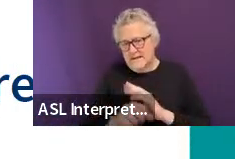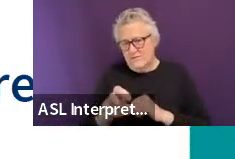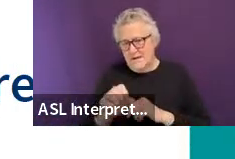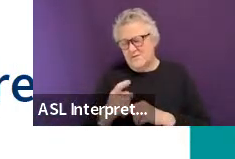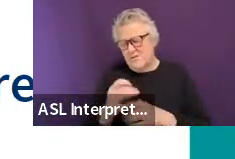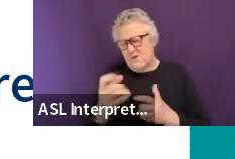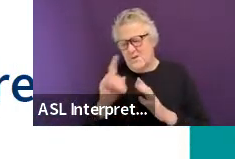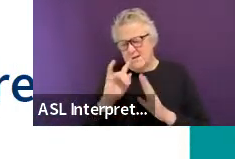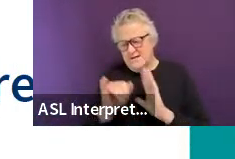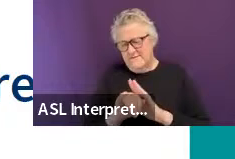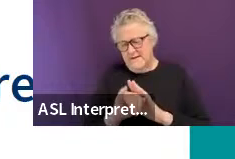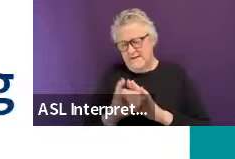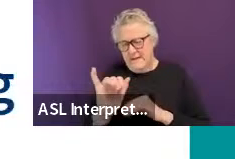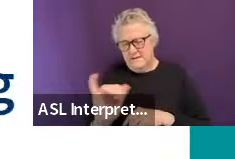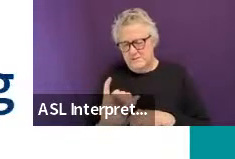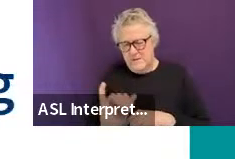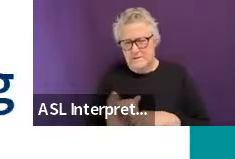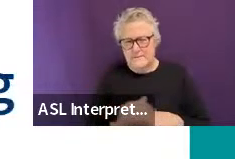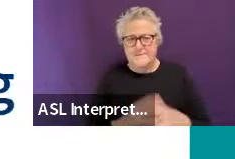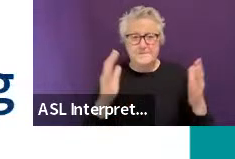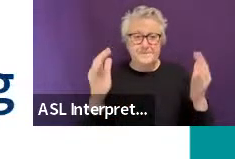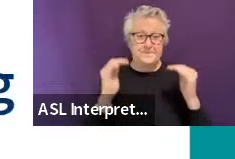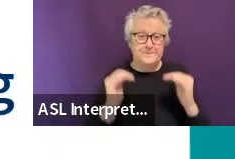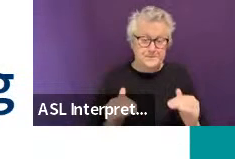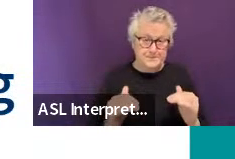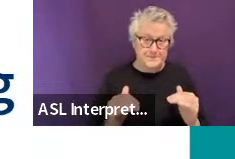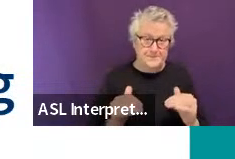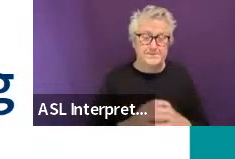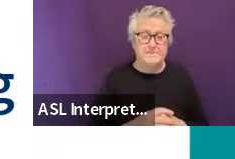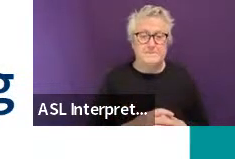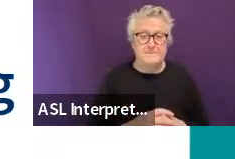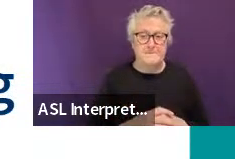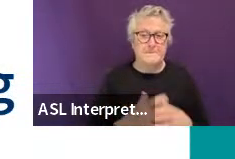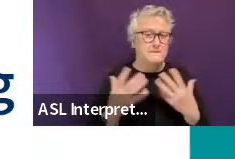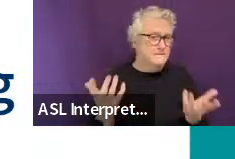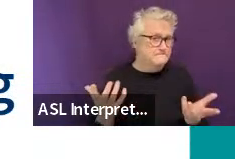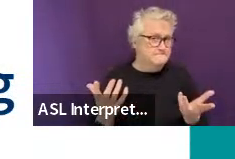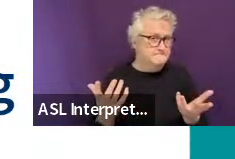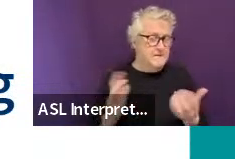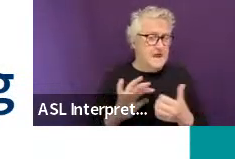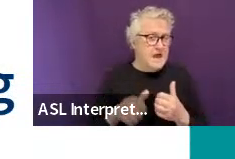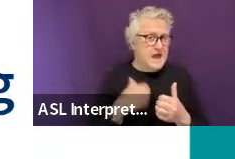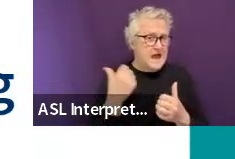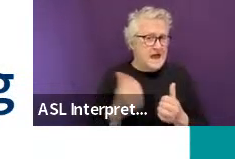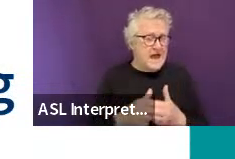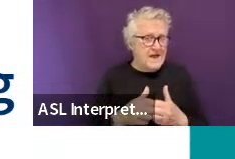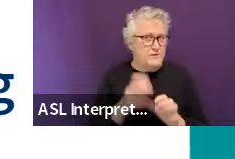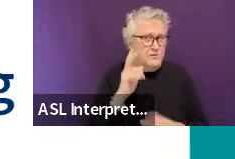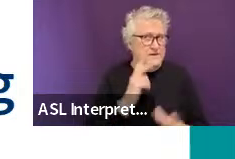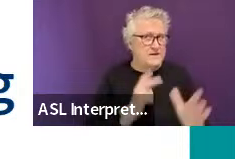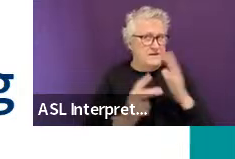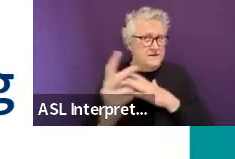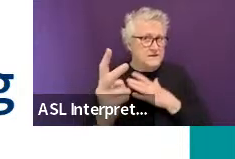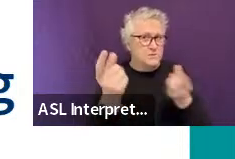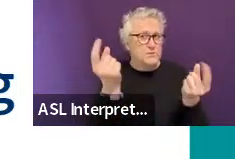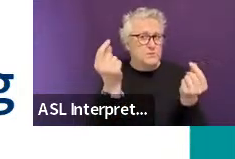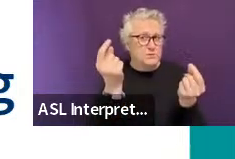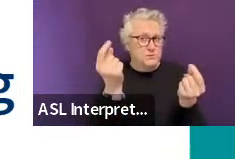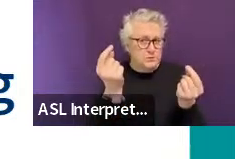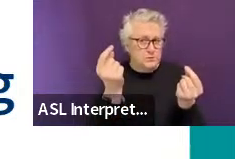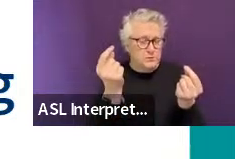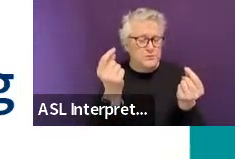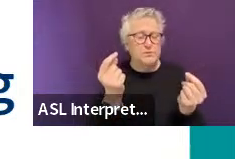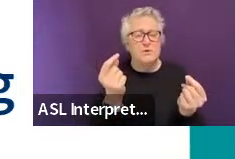well. Next slide. So how do we, so next I want to get into kind of the future